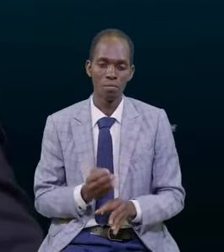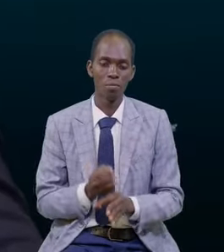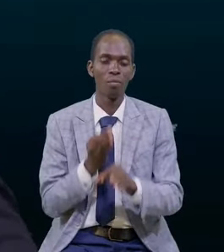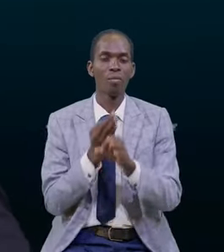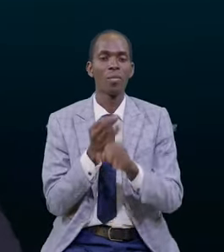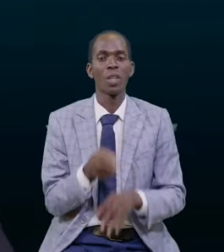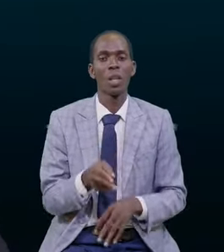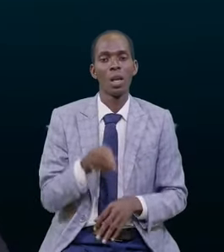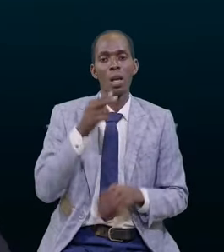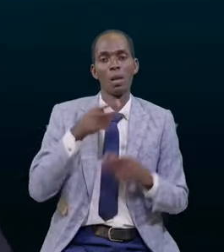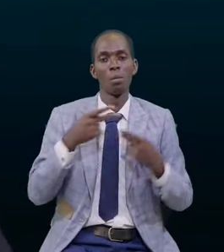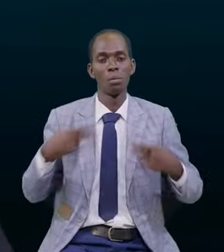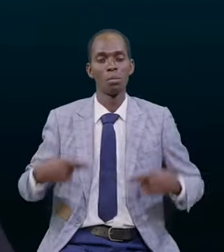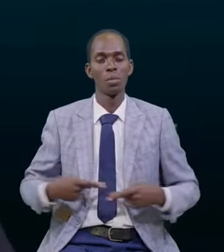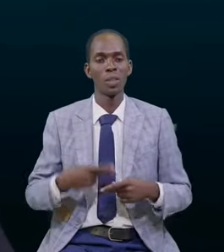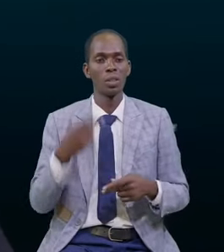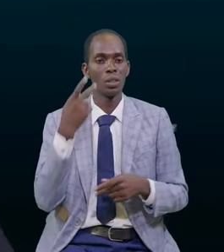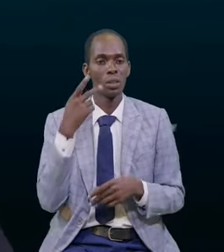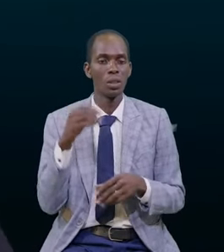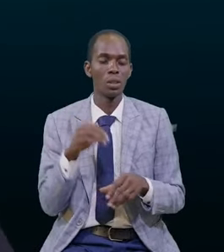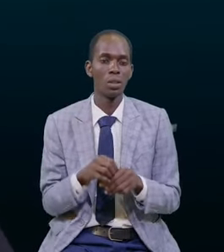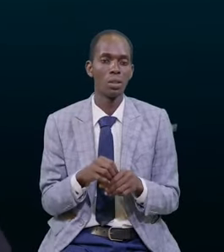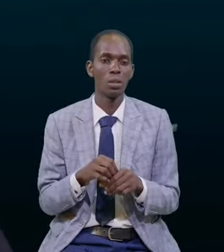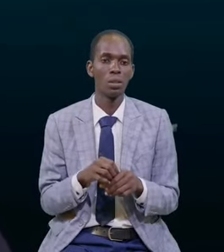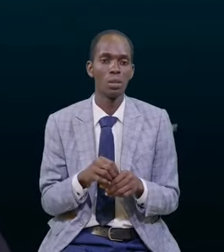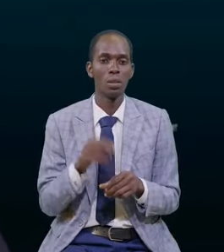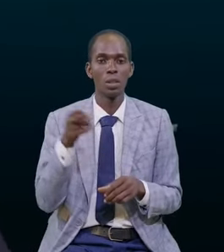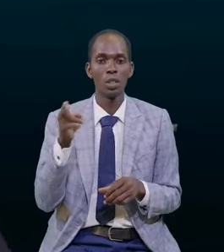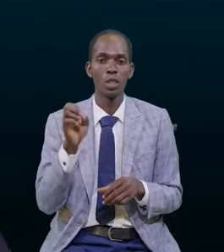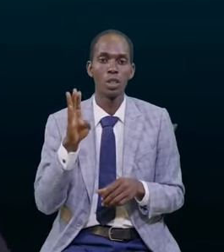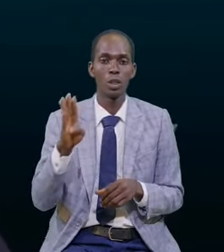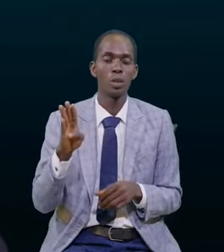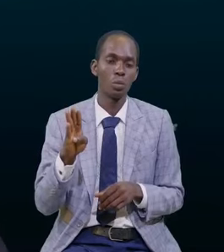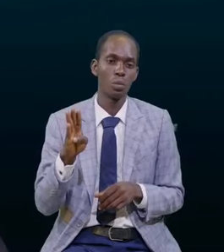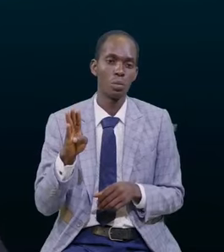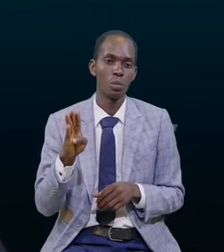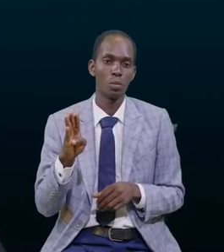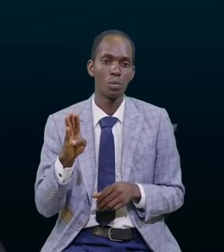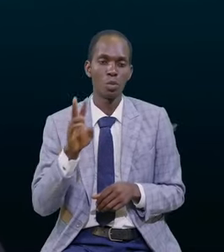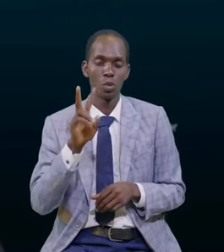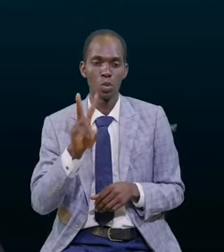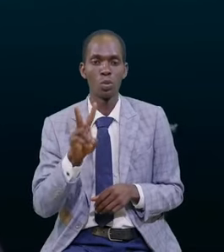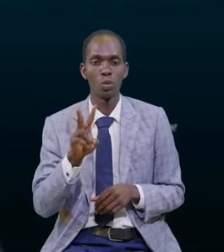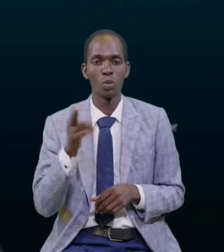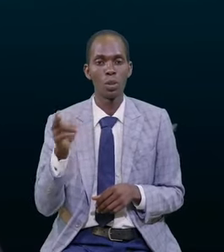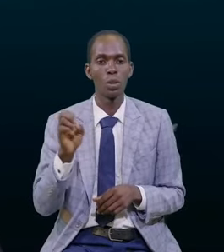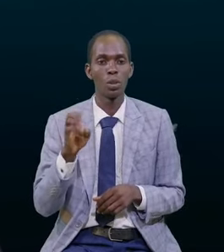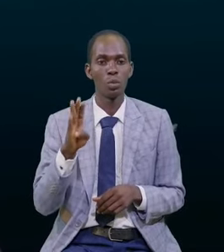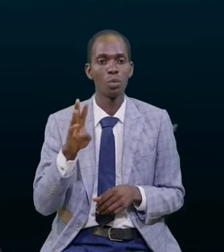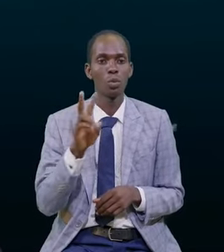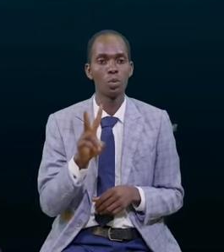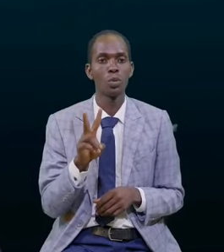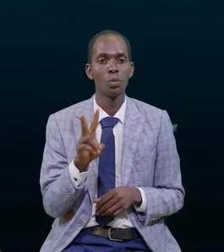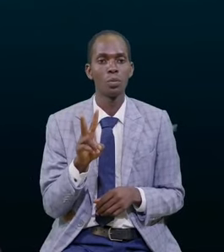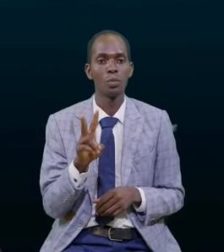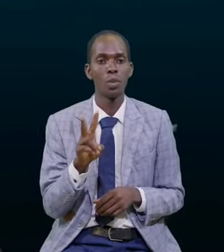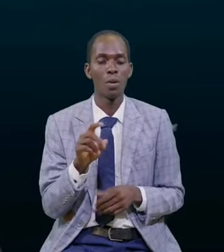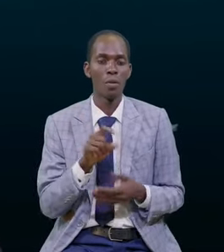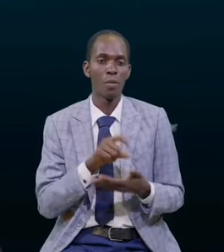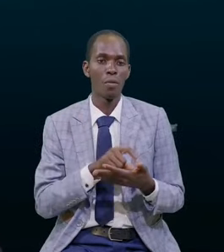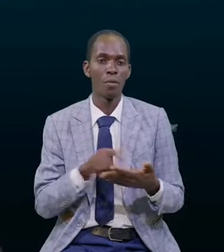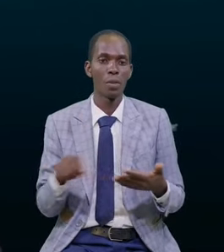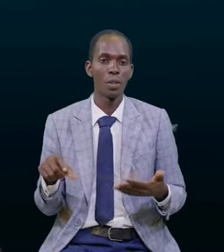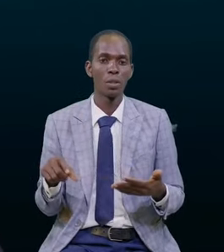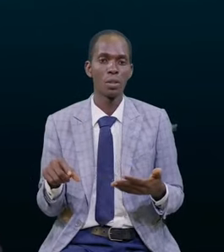chapter 2 and in verse 17 Hebrews chapter 2 reading here from verse from verse